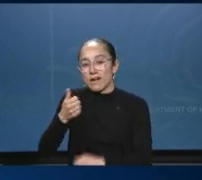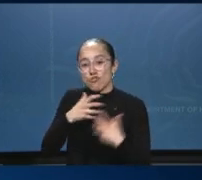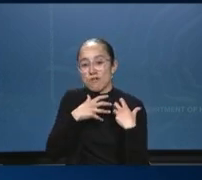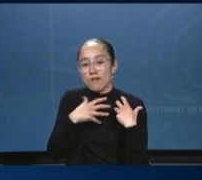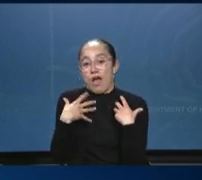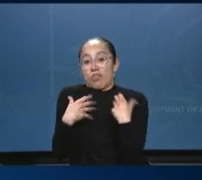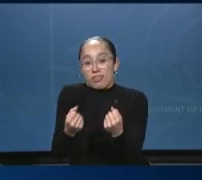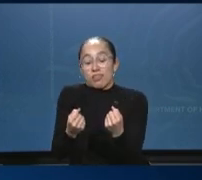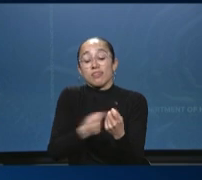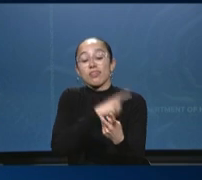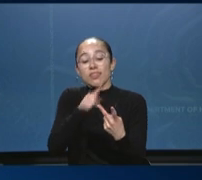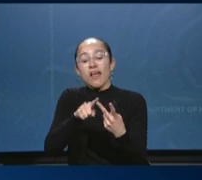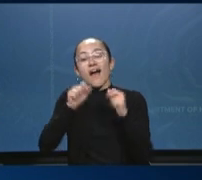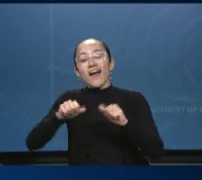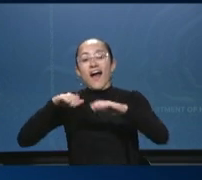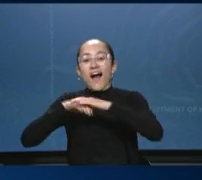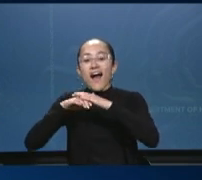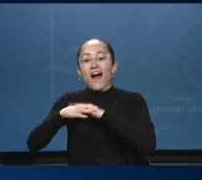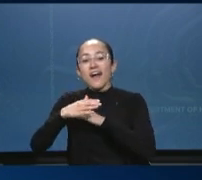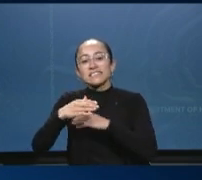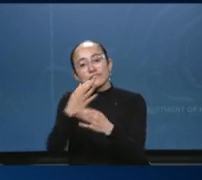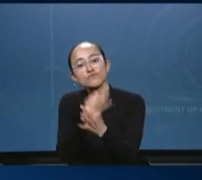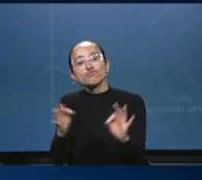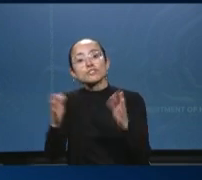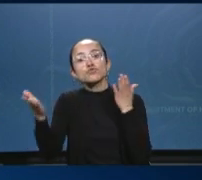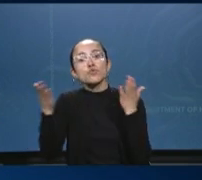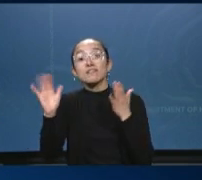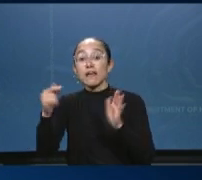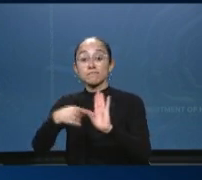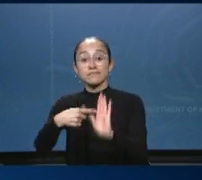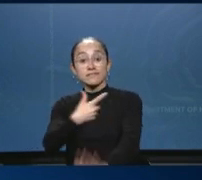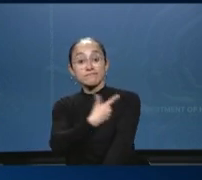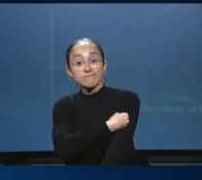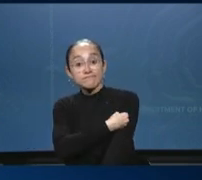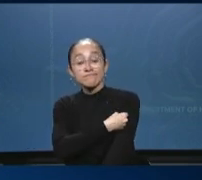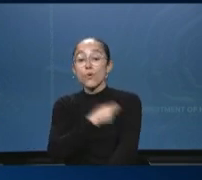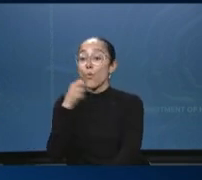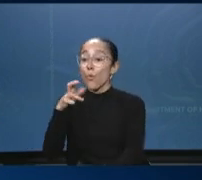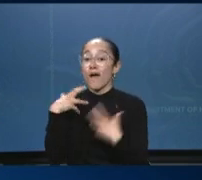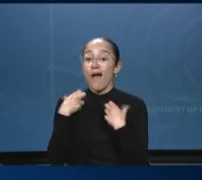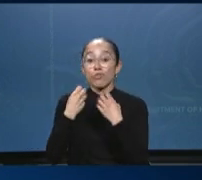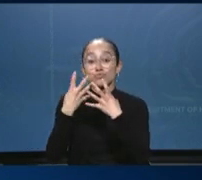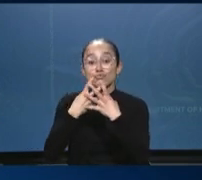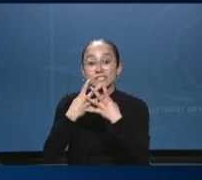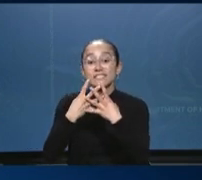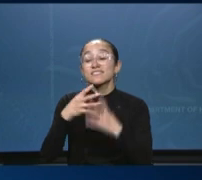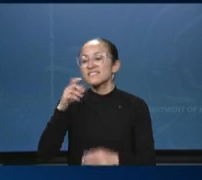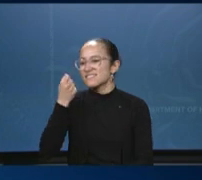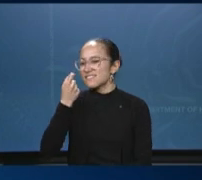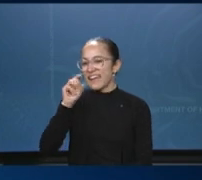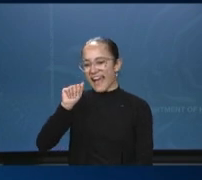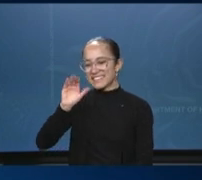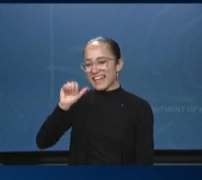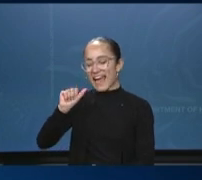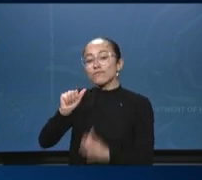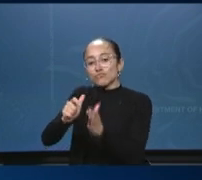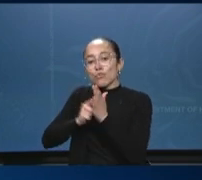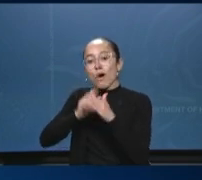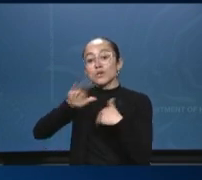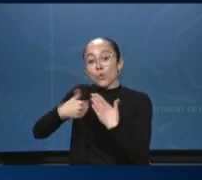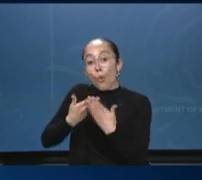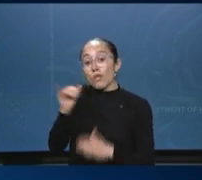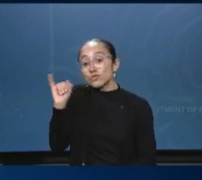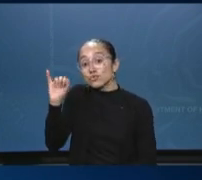can access free preventive services like vaccinations and health screenings. In fact, the ACA requires all